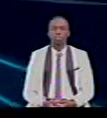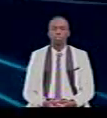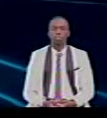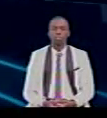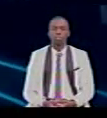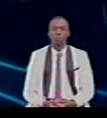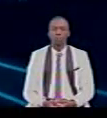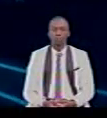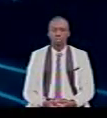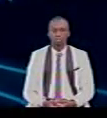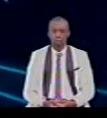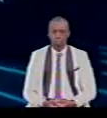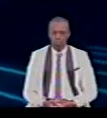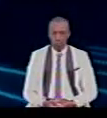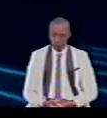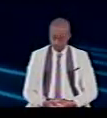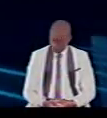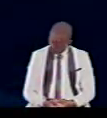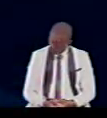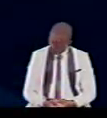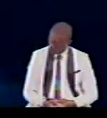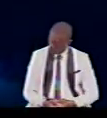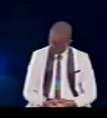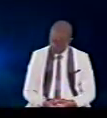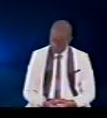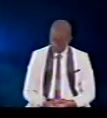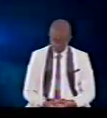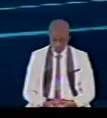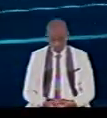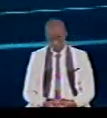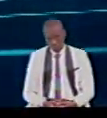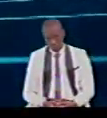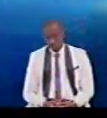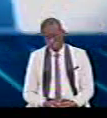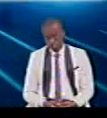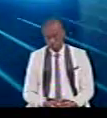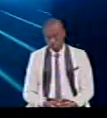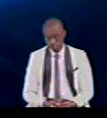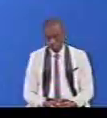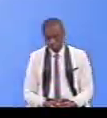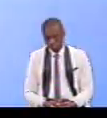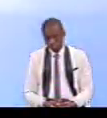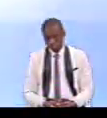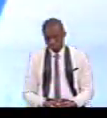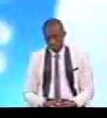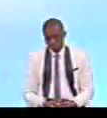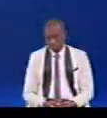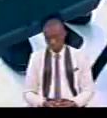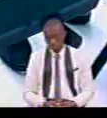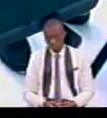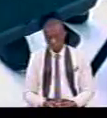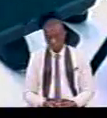now bring you choir administrations from regions States and Nations across the world